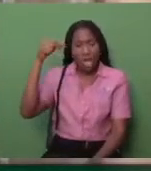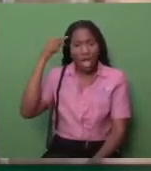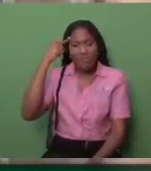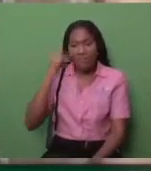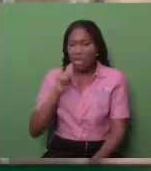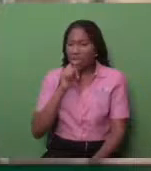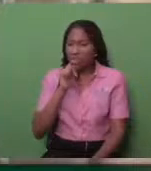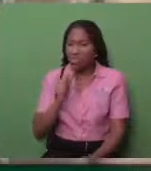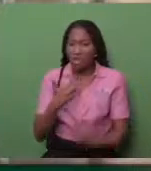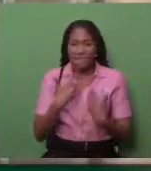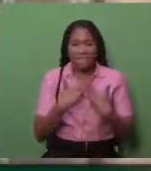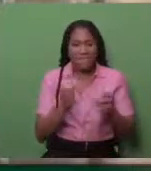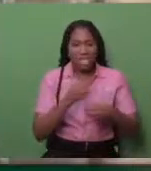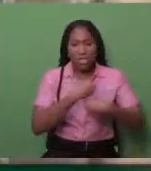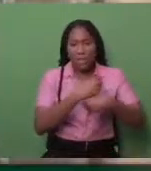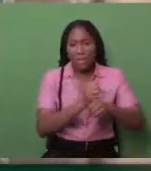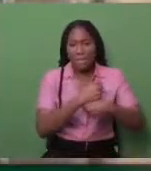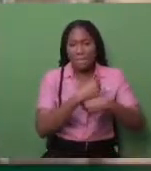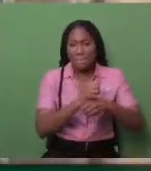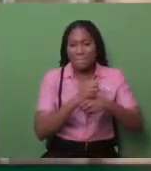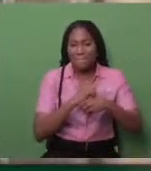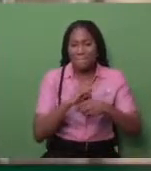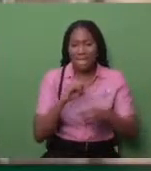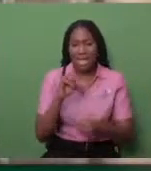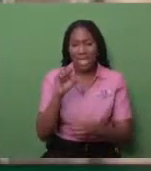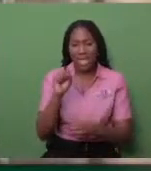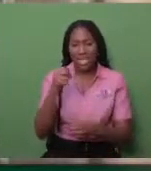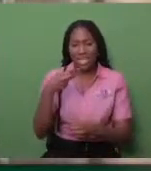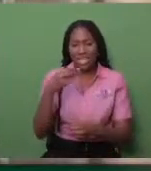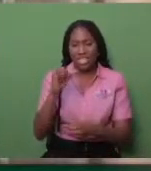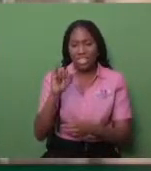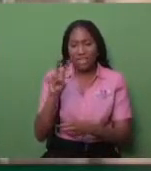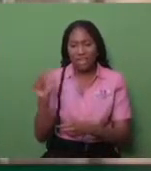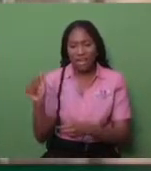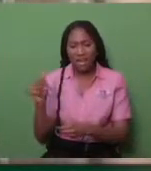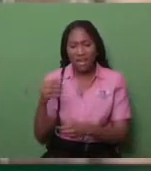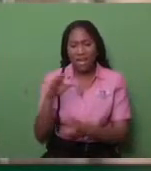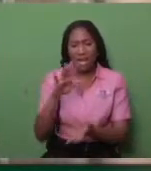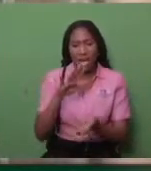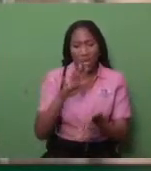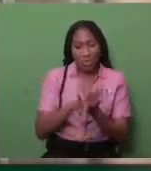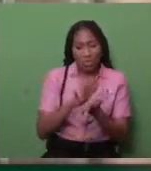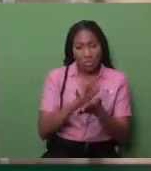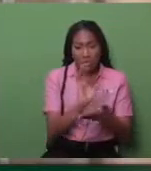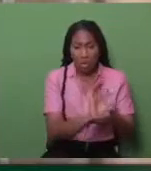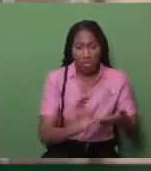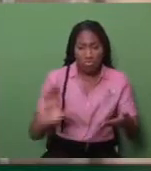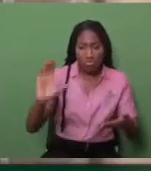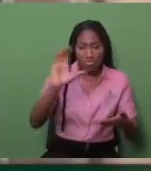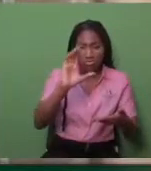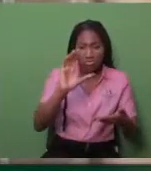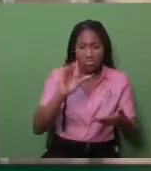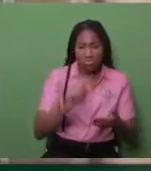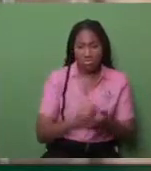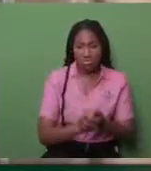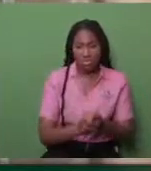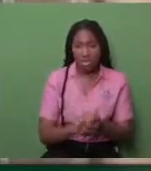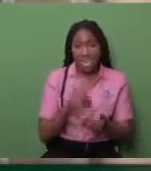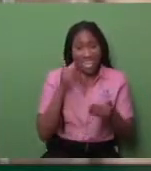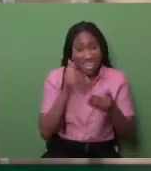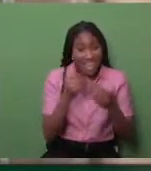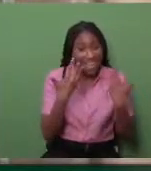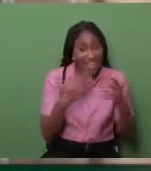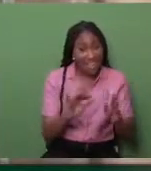Boys College and the Parvati Girls College. They were both almost completed 5 years, 6 years ago. They were